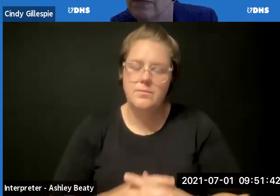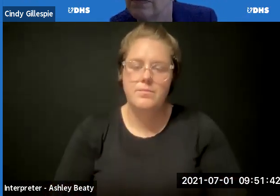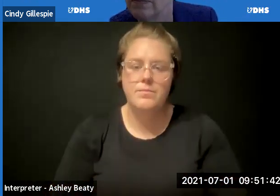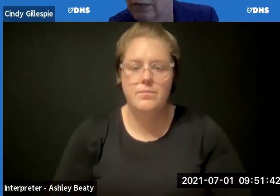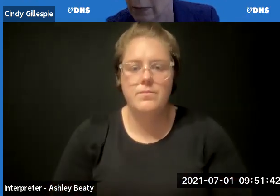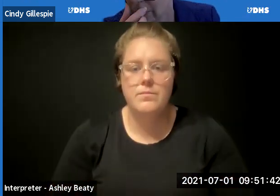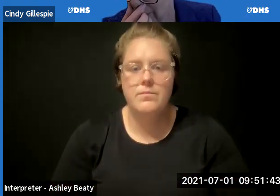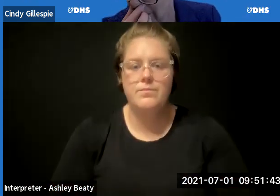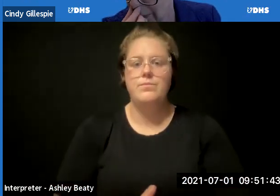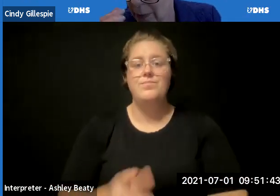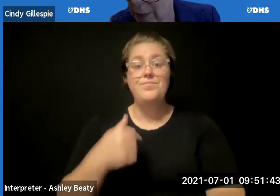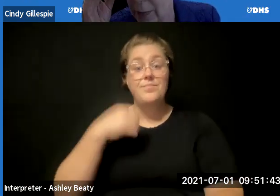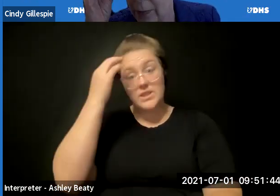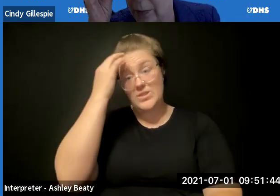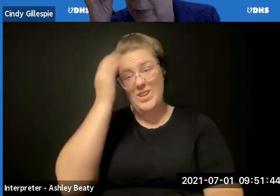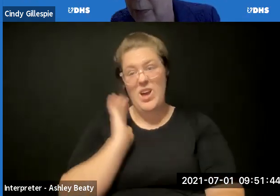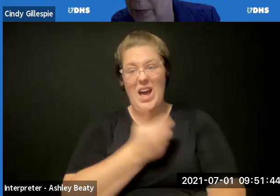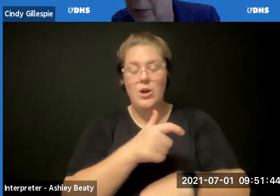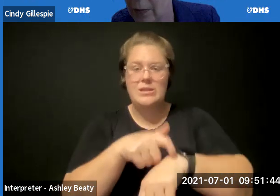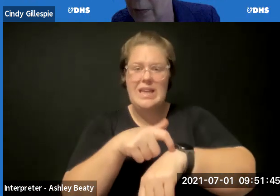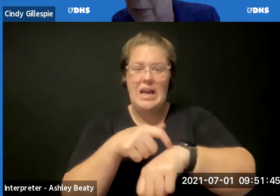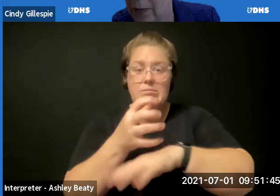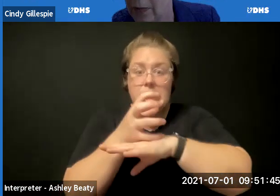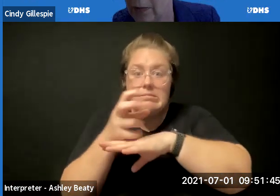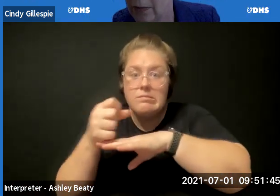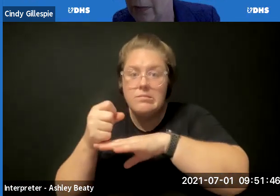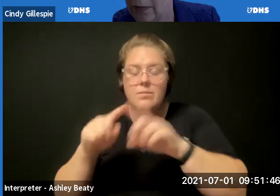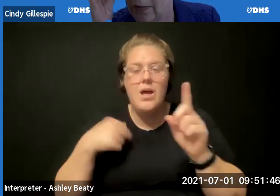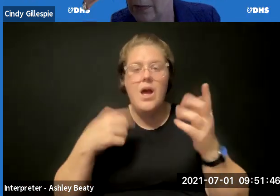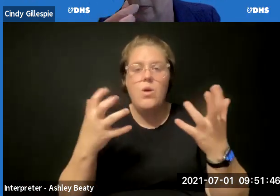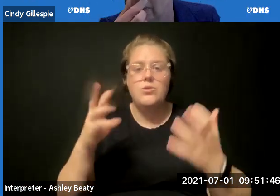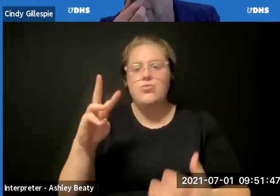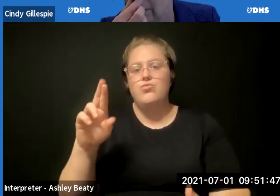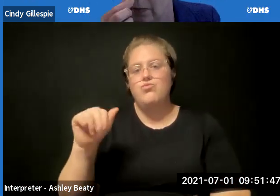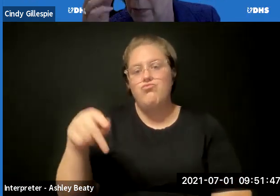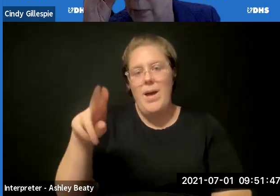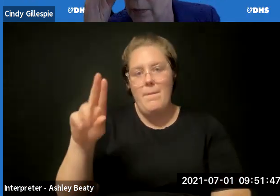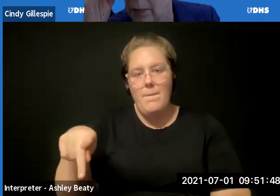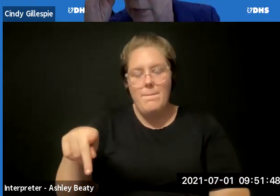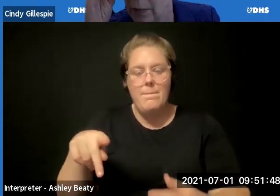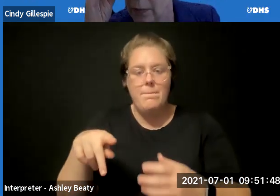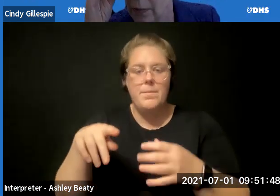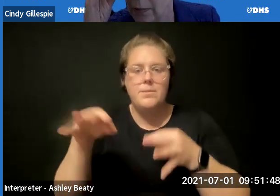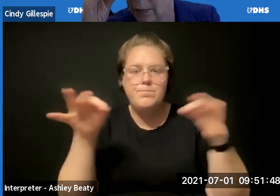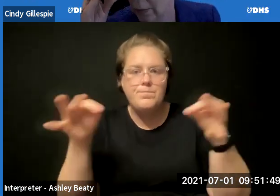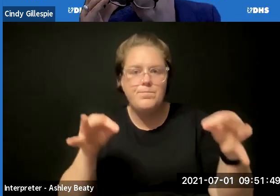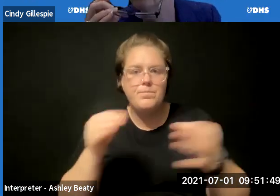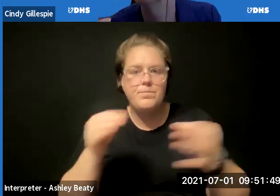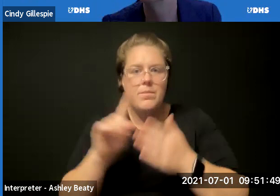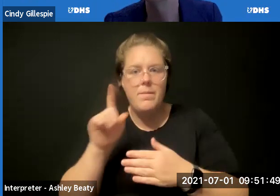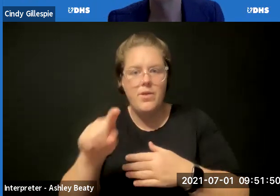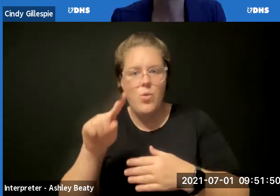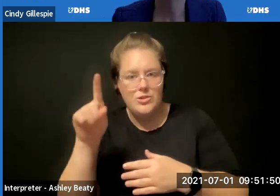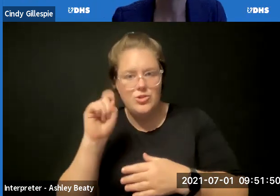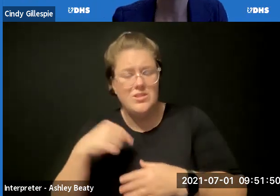our time, and so I did just want to wrap up and just kind of hit a couple points based on some of the questions that came in, and really appreciate folks